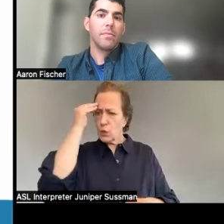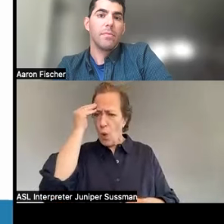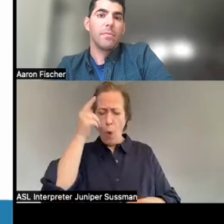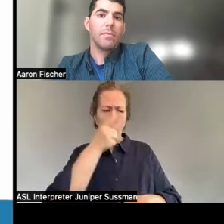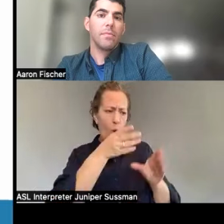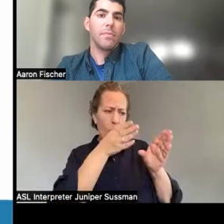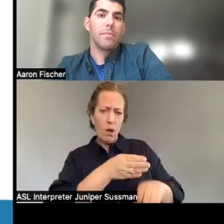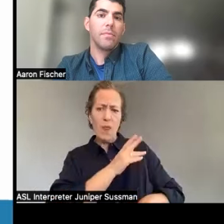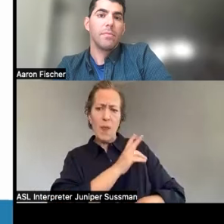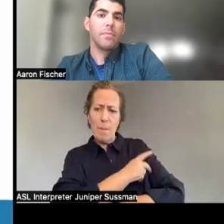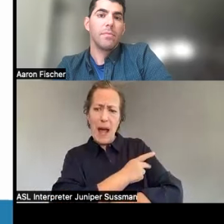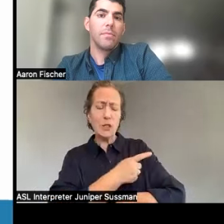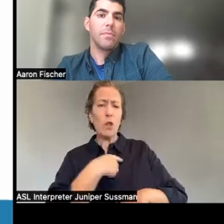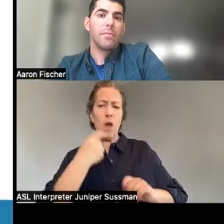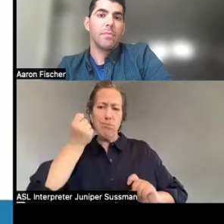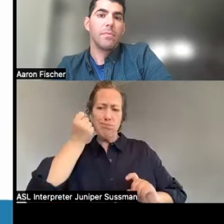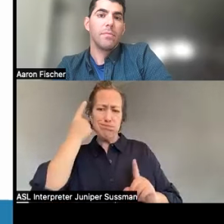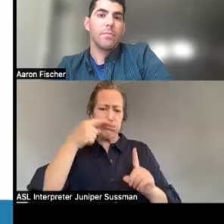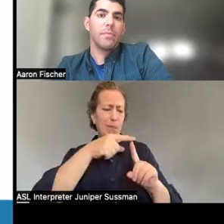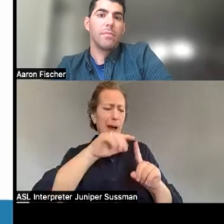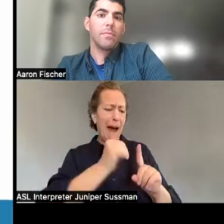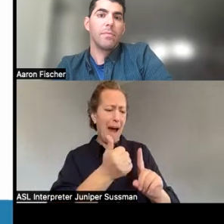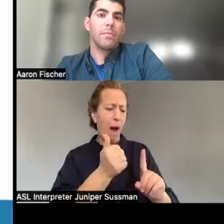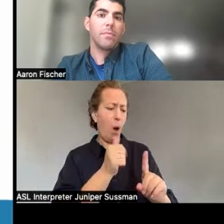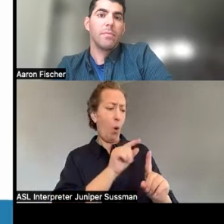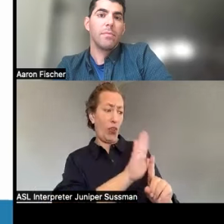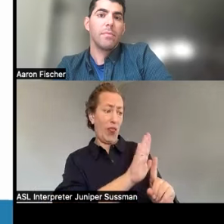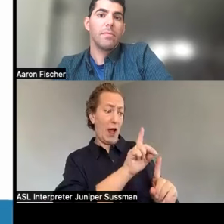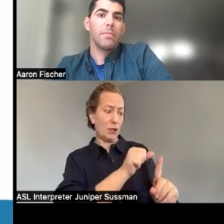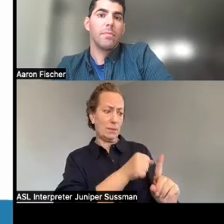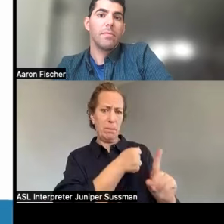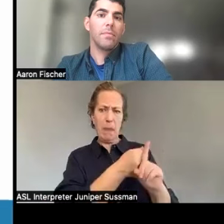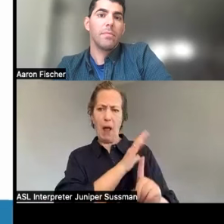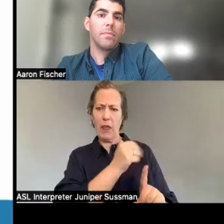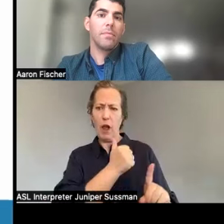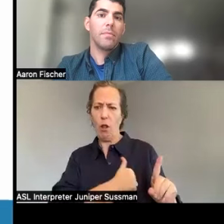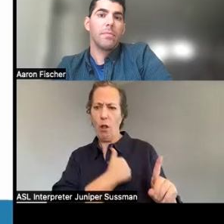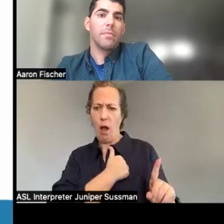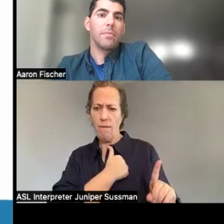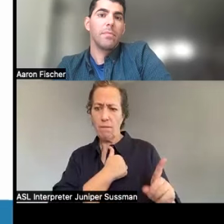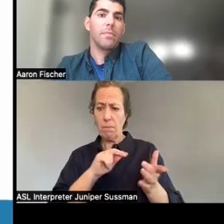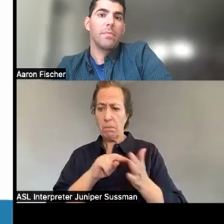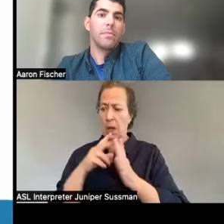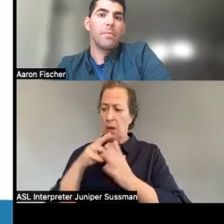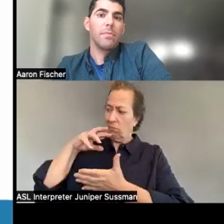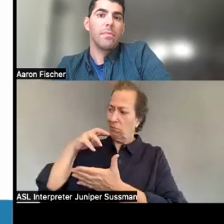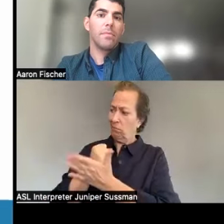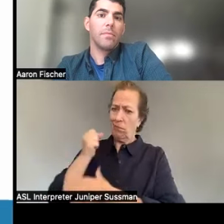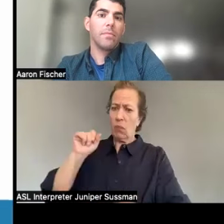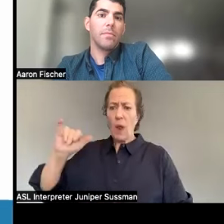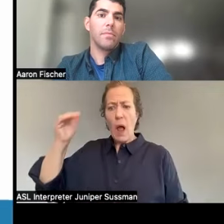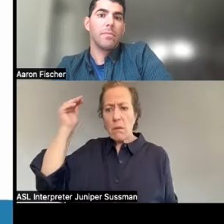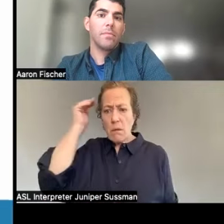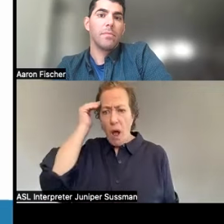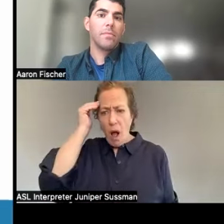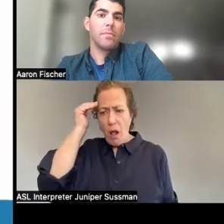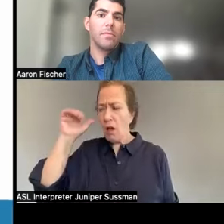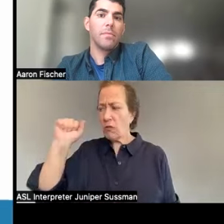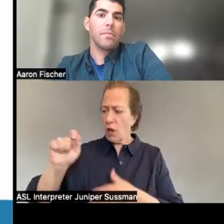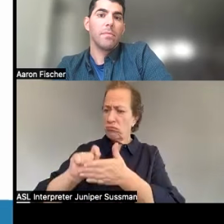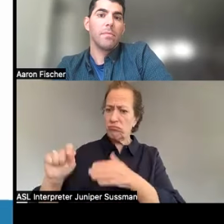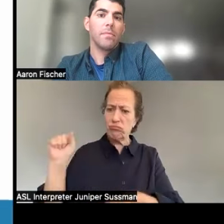how it impacts the patient's day-to-day lives. They can put that to good use by writing letters to be